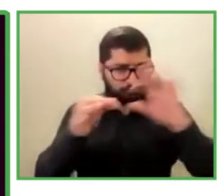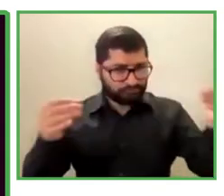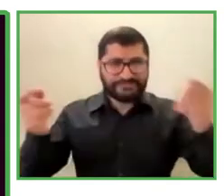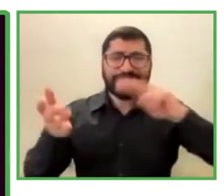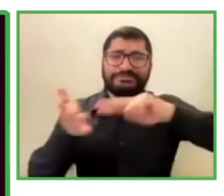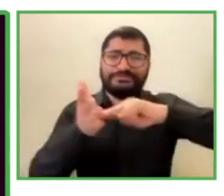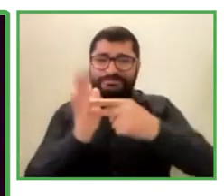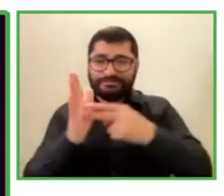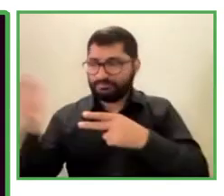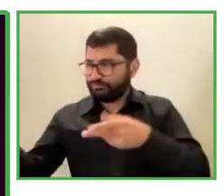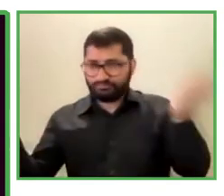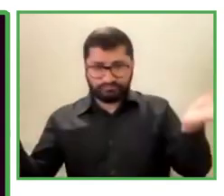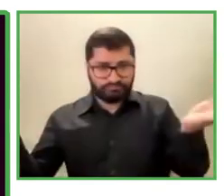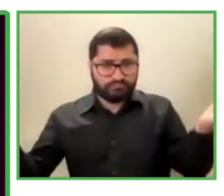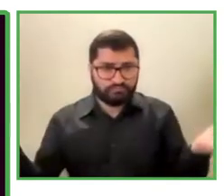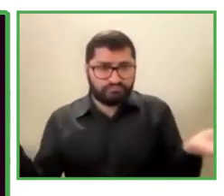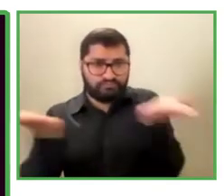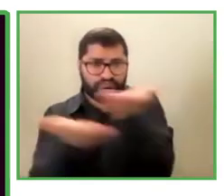our technology.